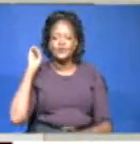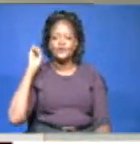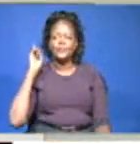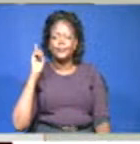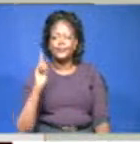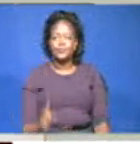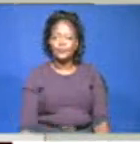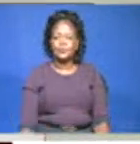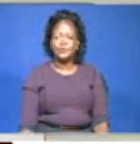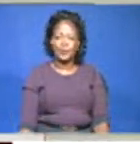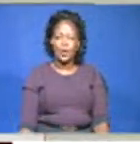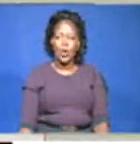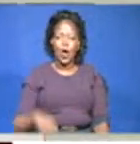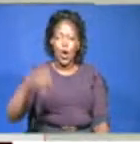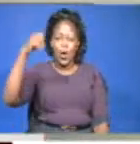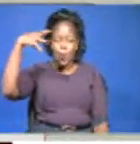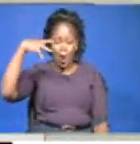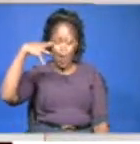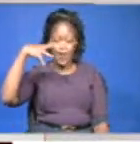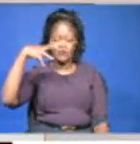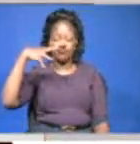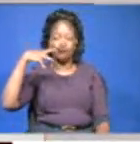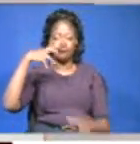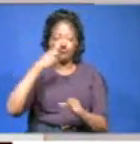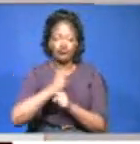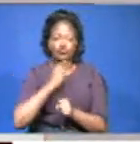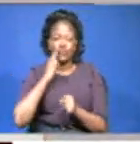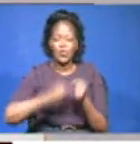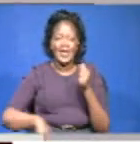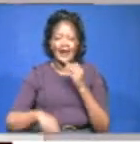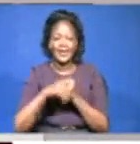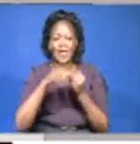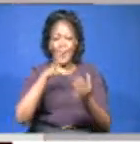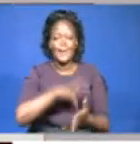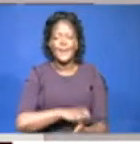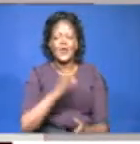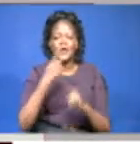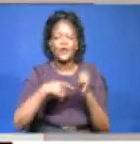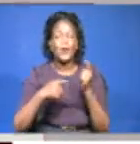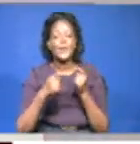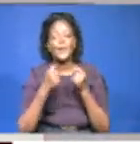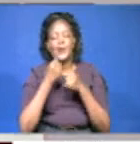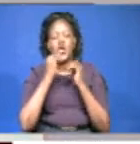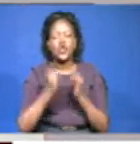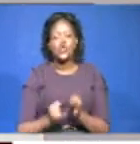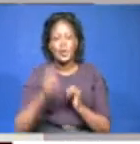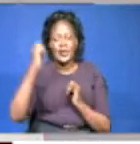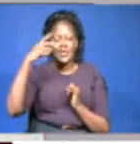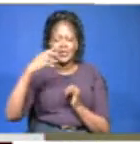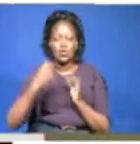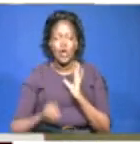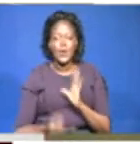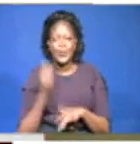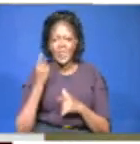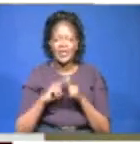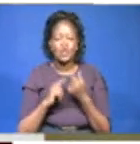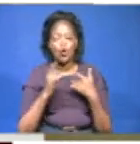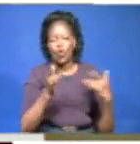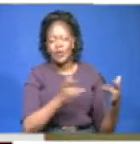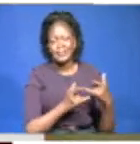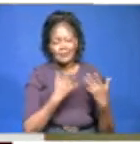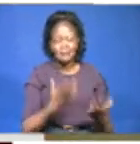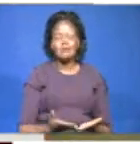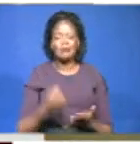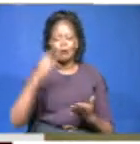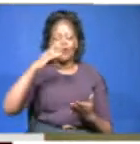The power utility firm says the additional capacity will come from renewable energy sources and takes into account the current energy